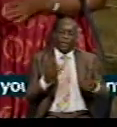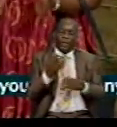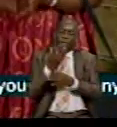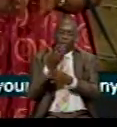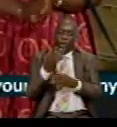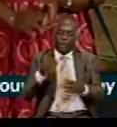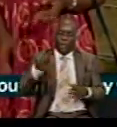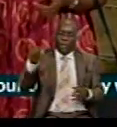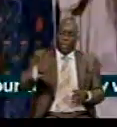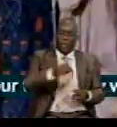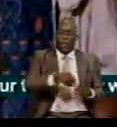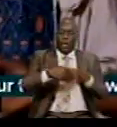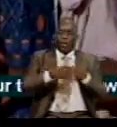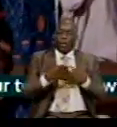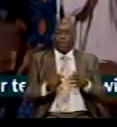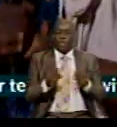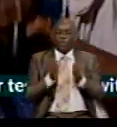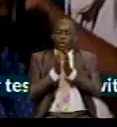Let's listen.